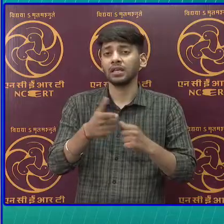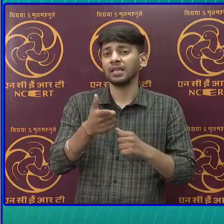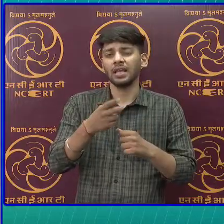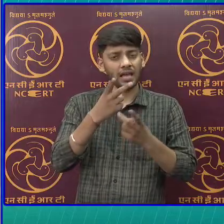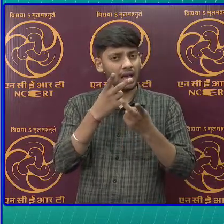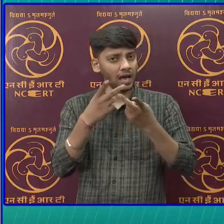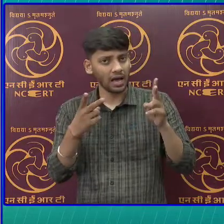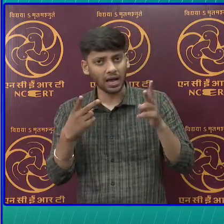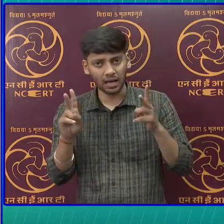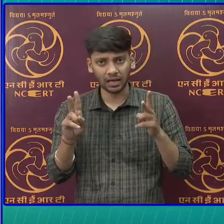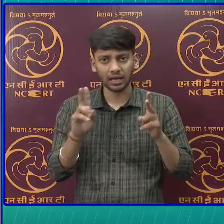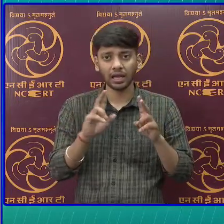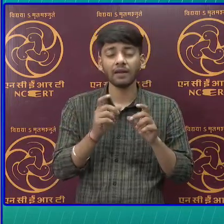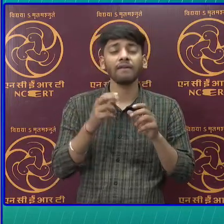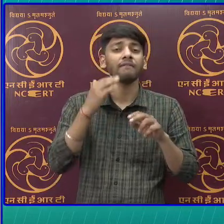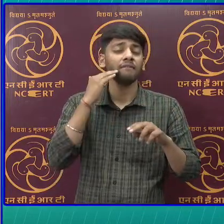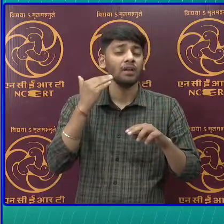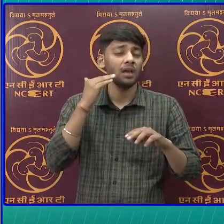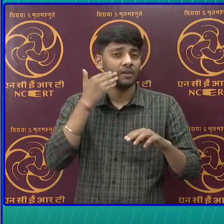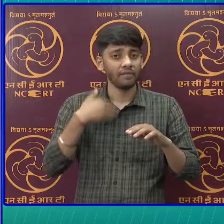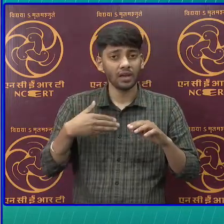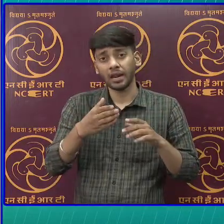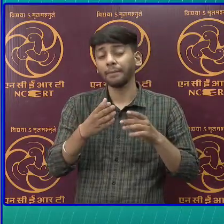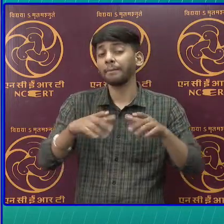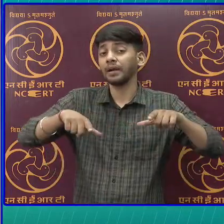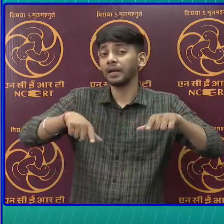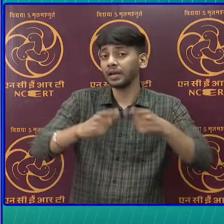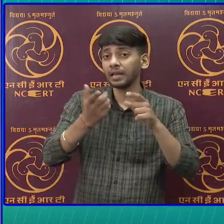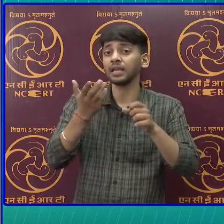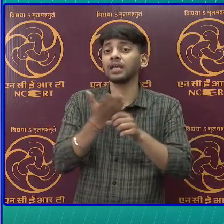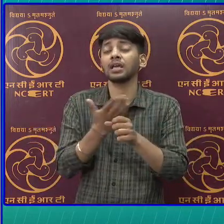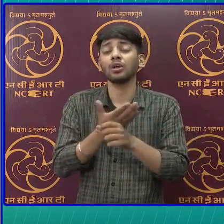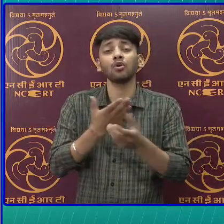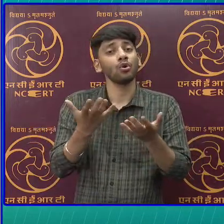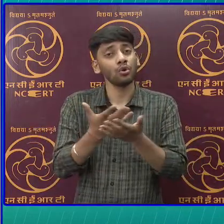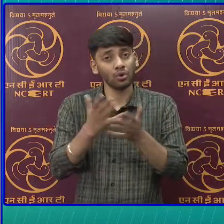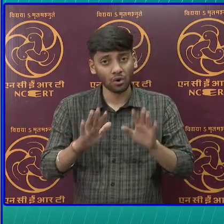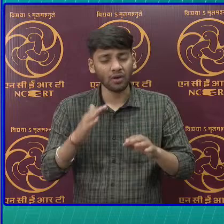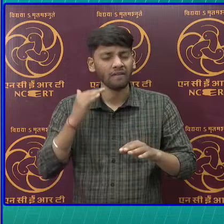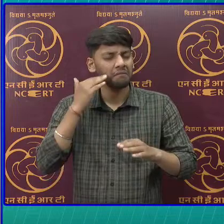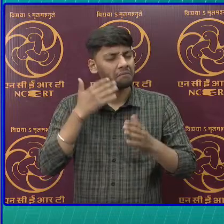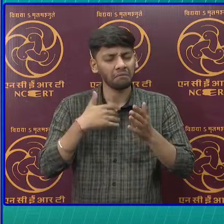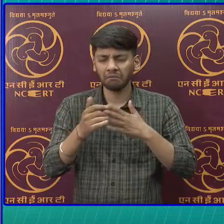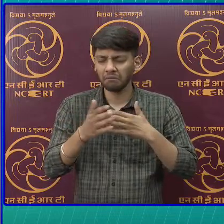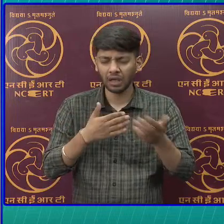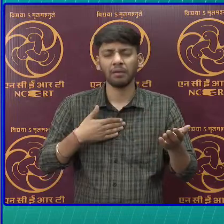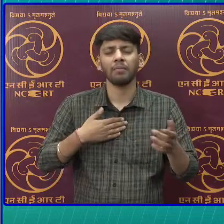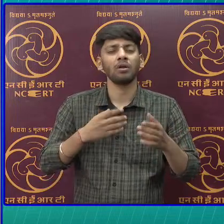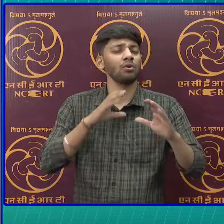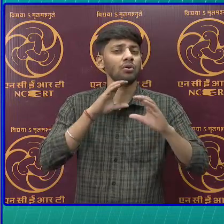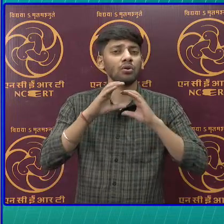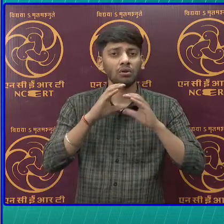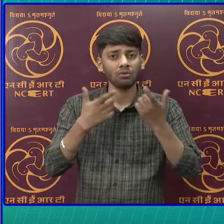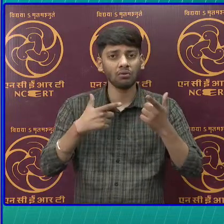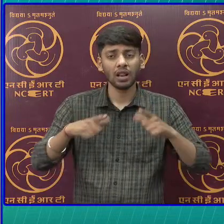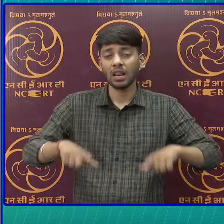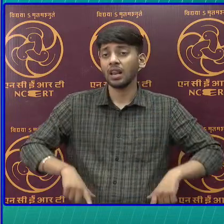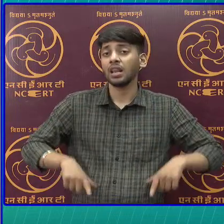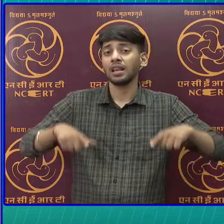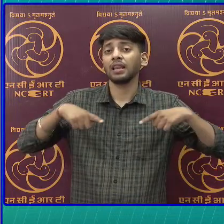we talk about trees, we say cutting a tree. And whenever we talk about living beings